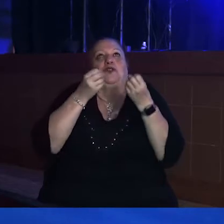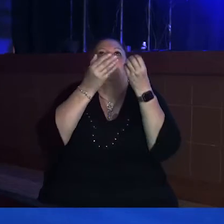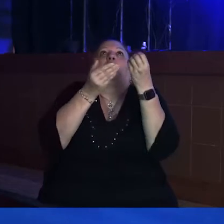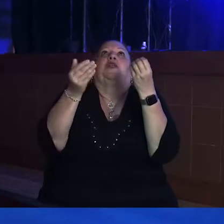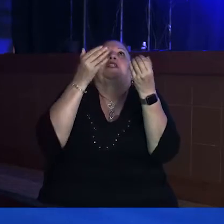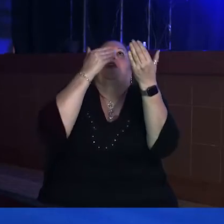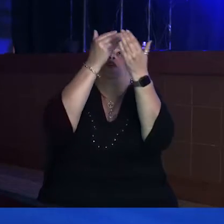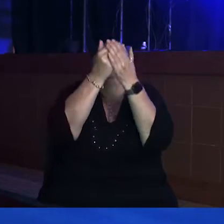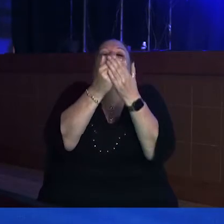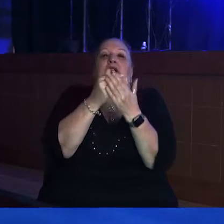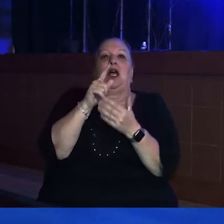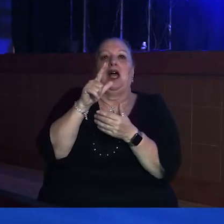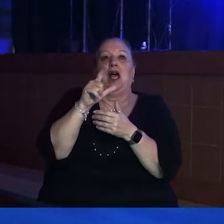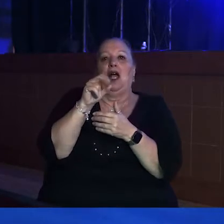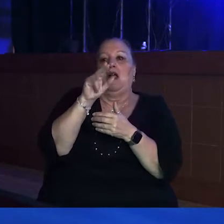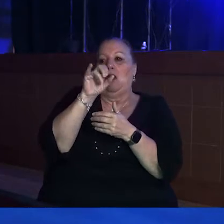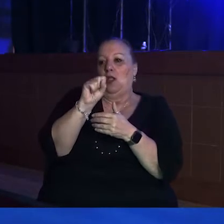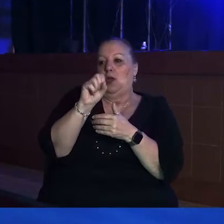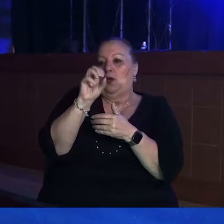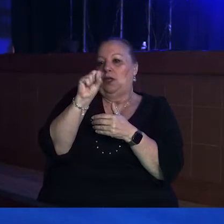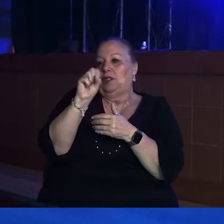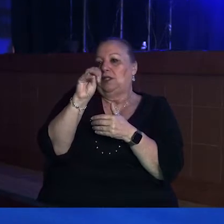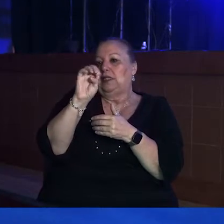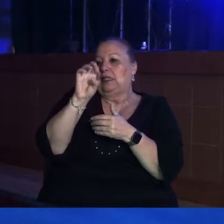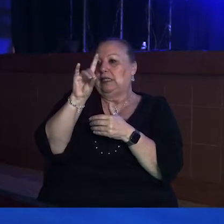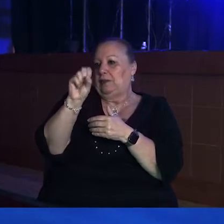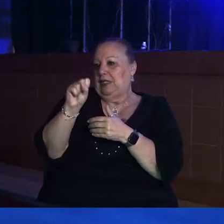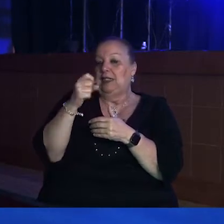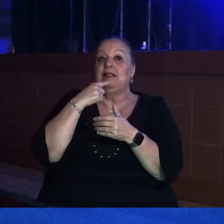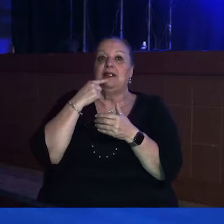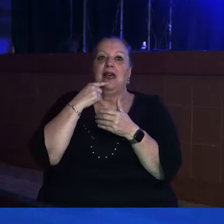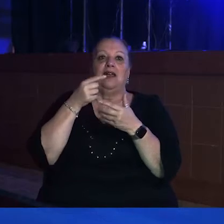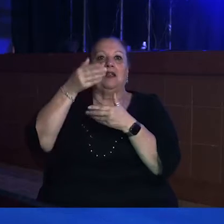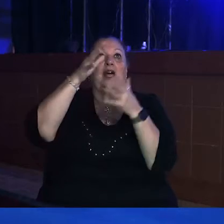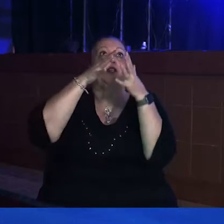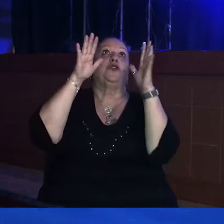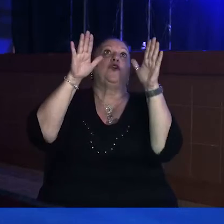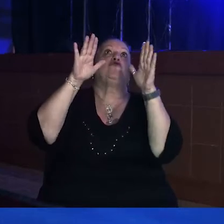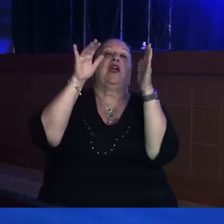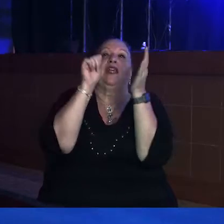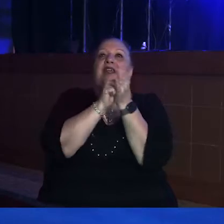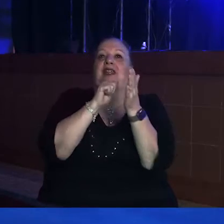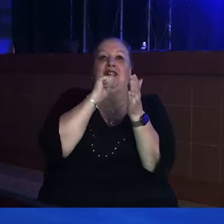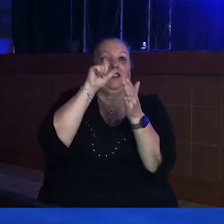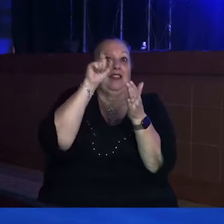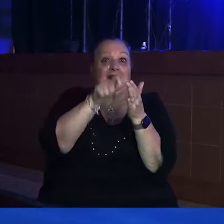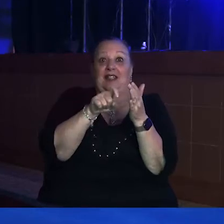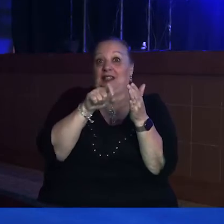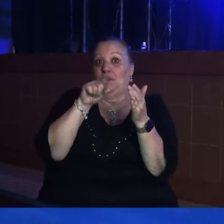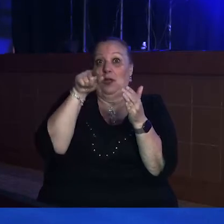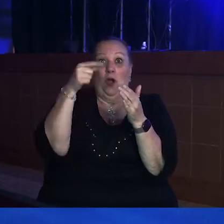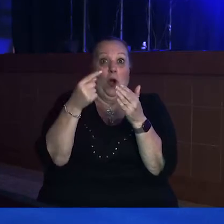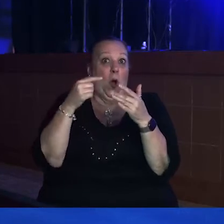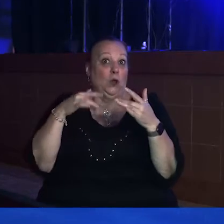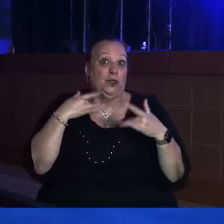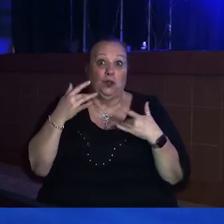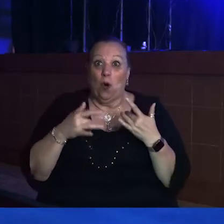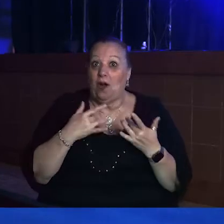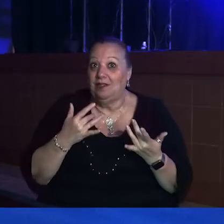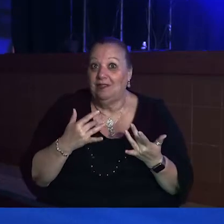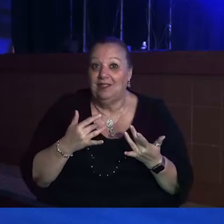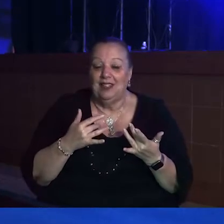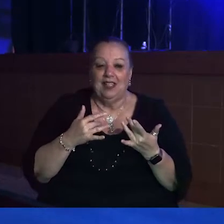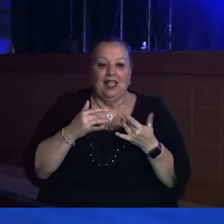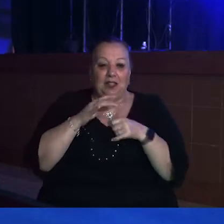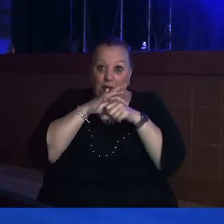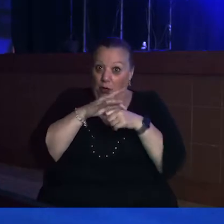Lewis Smedes says about this. He says, God is so great that he does not need to be our only joy. There's an earthly joy, a